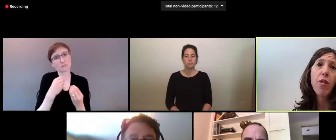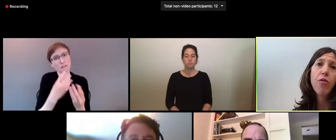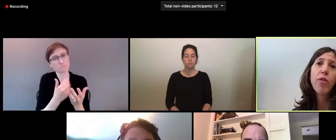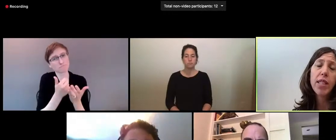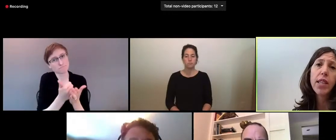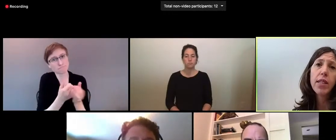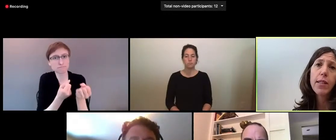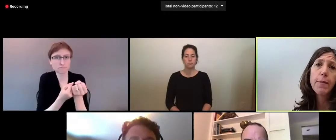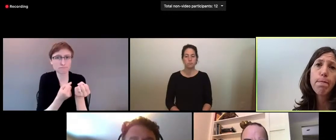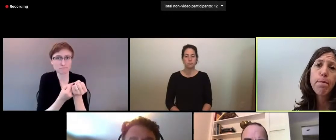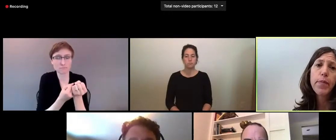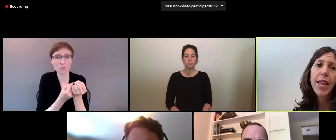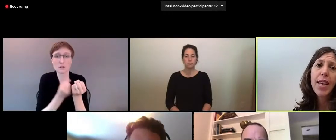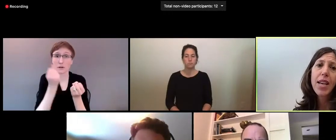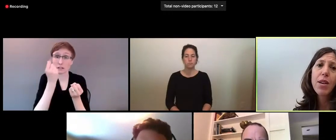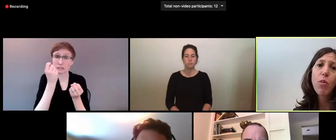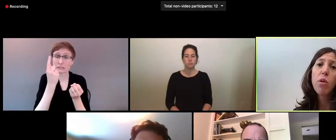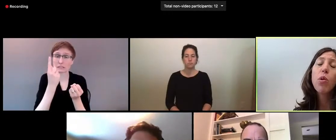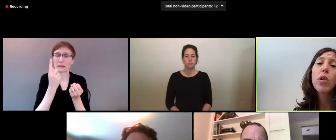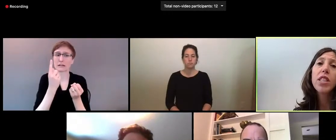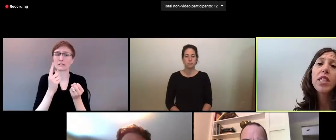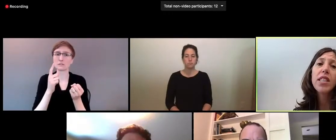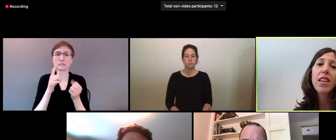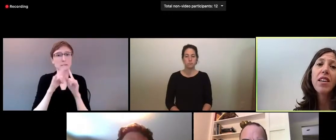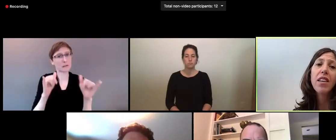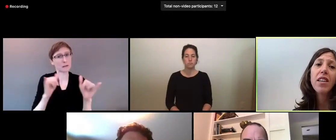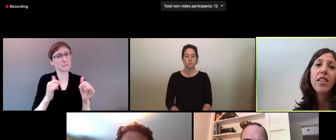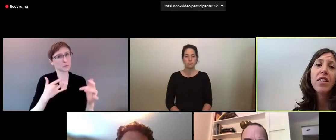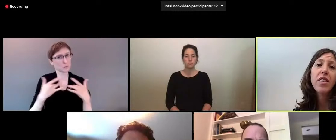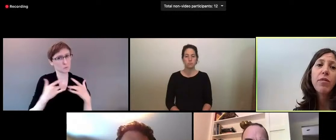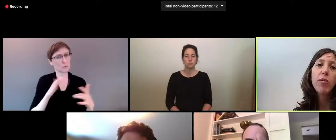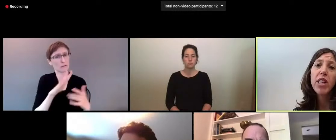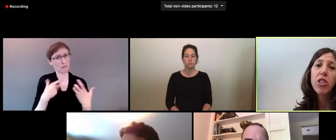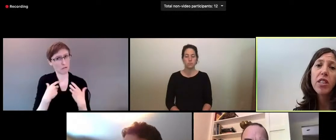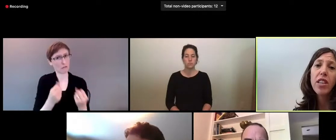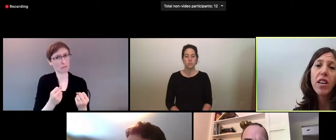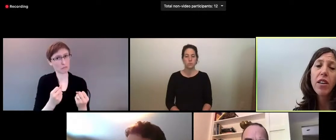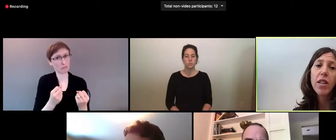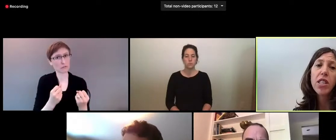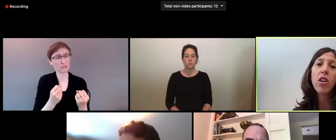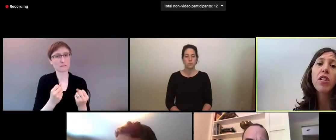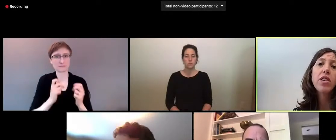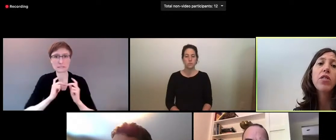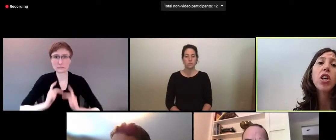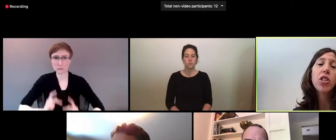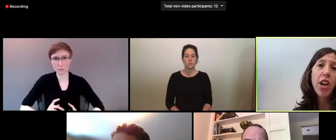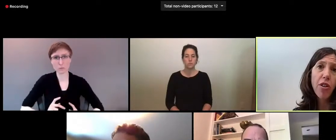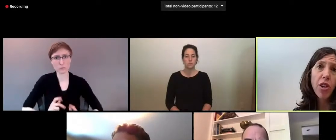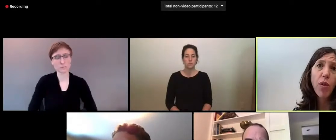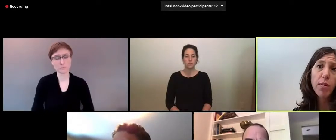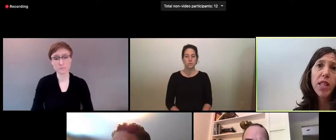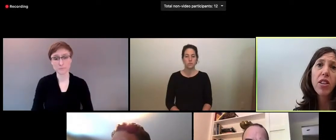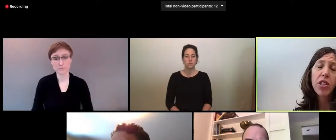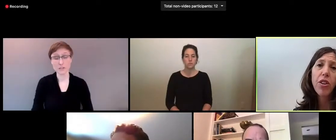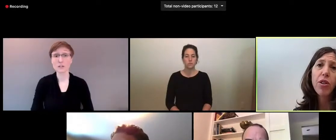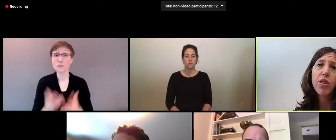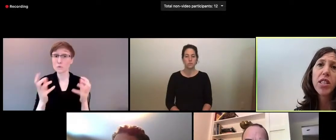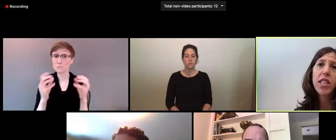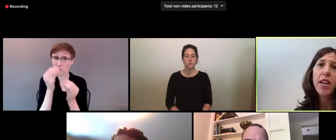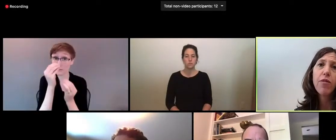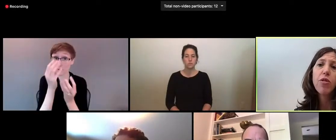risk of death for residents. More important information is on the Ontario